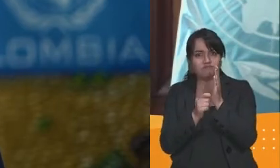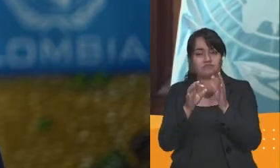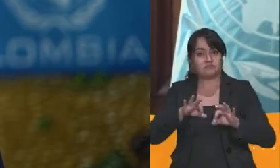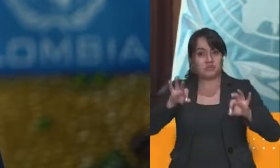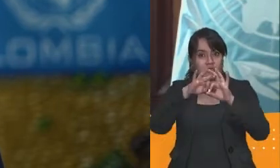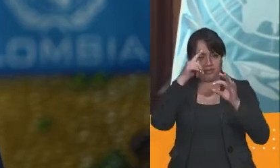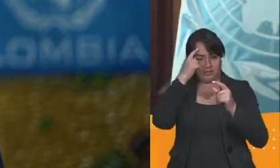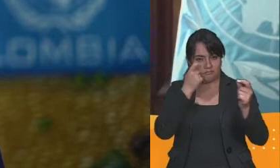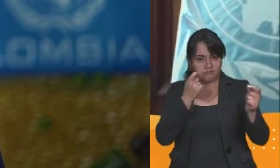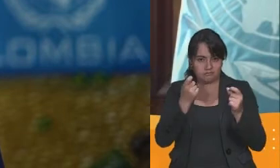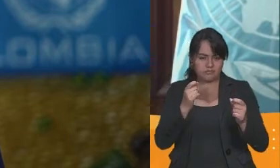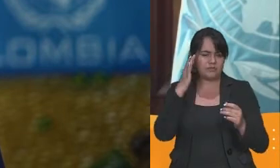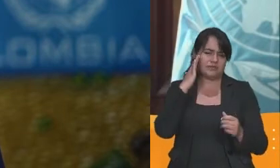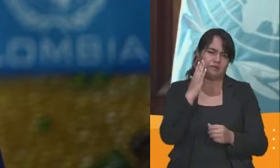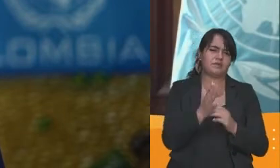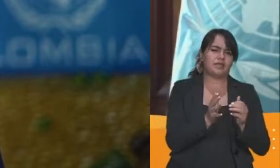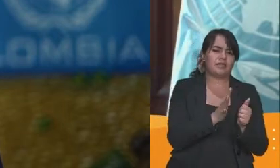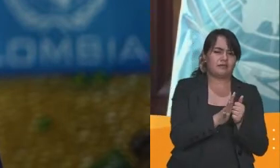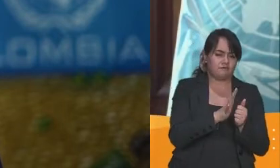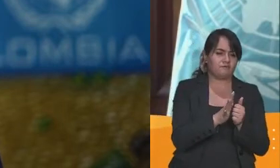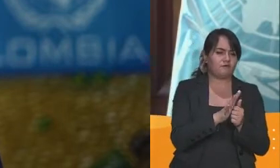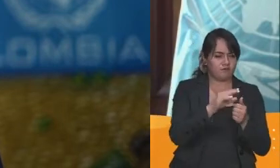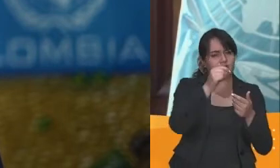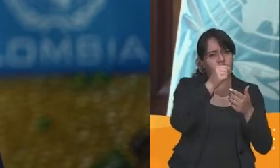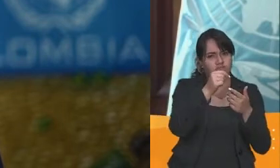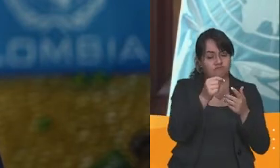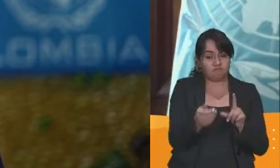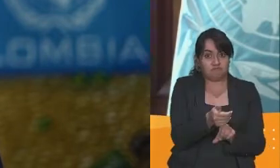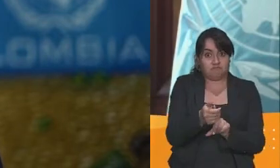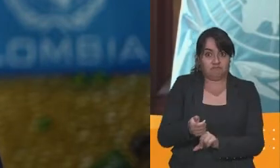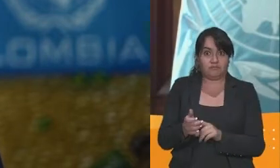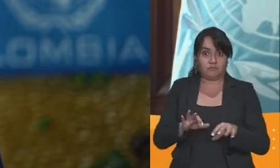I'm sorry, I'm not receiving any sound in the booth, I cannot translate.